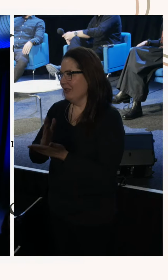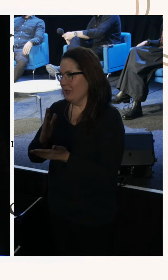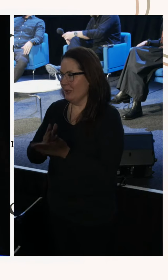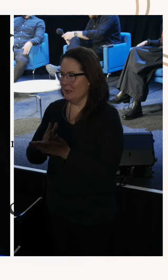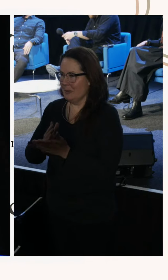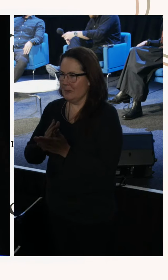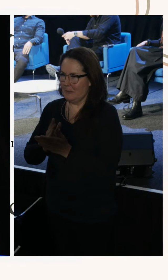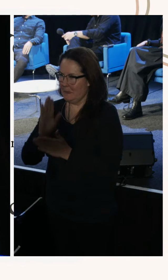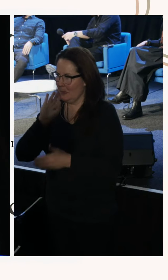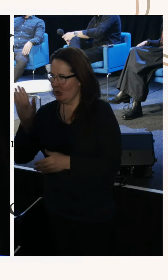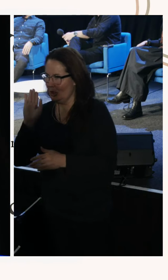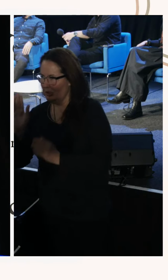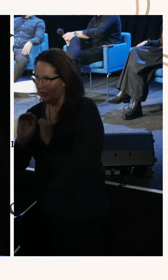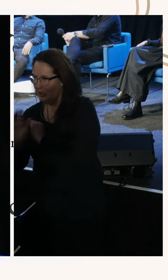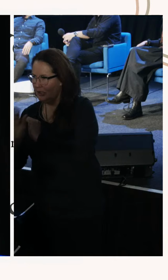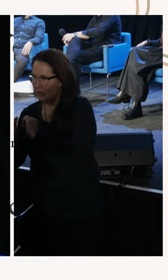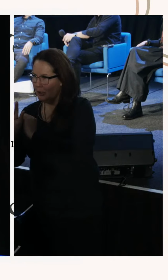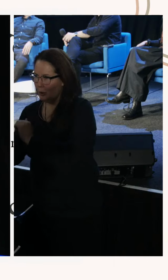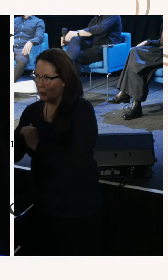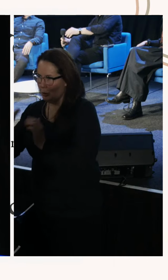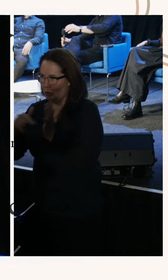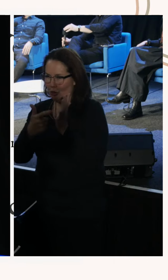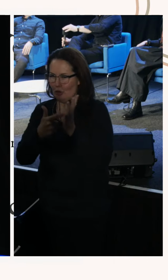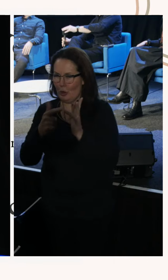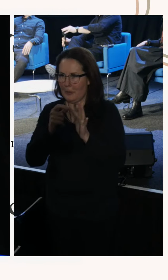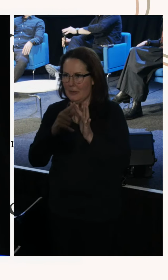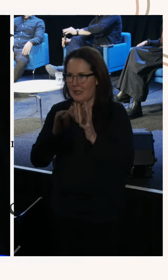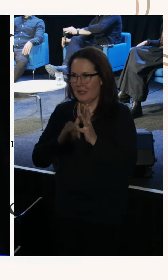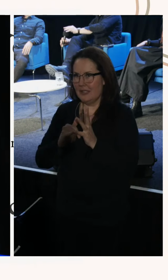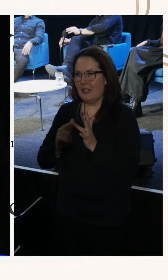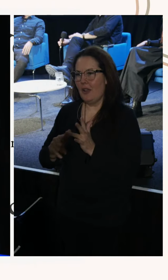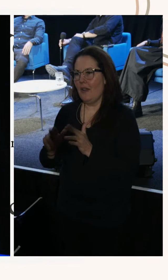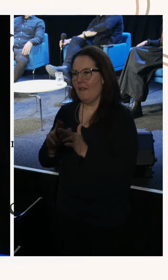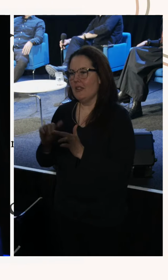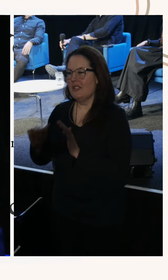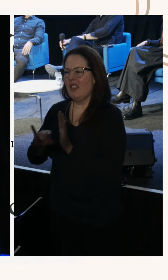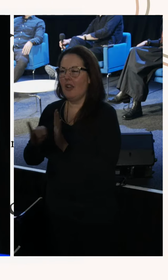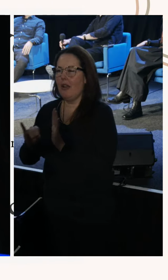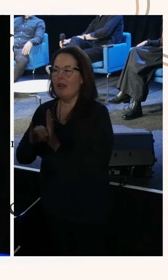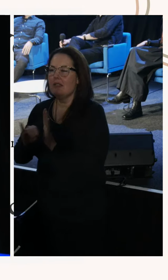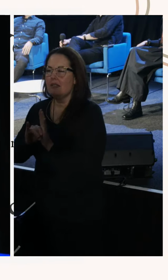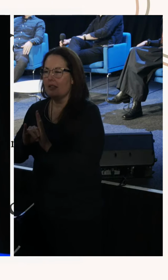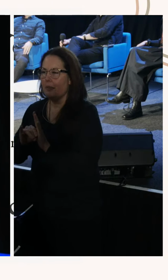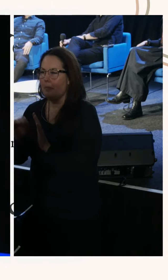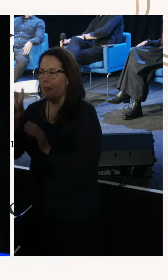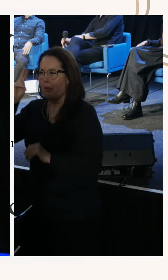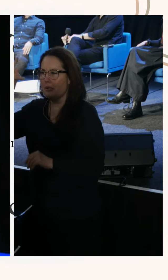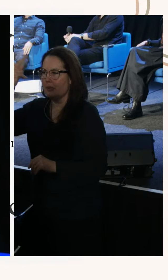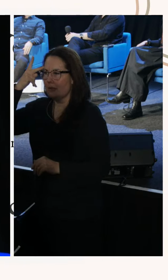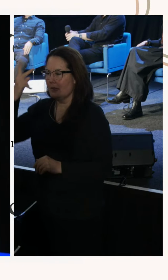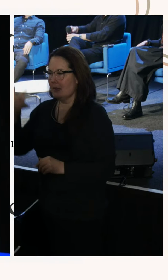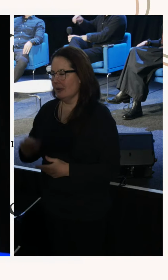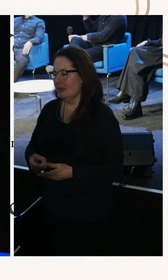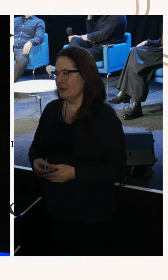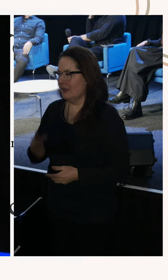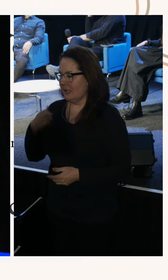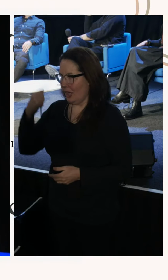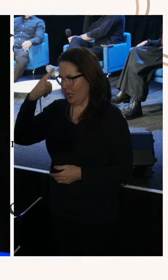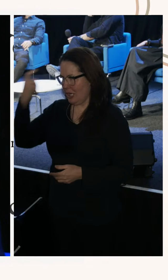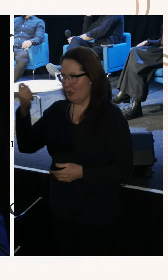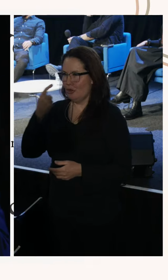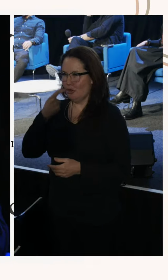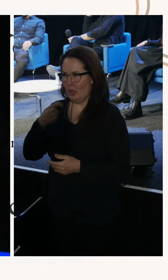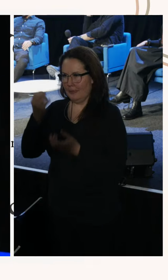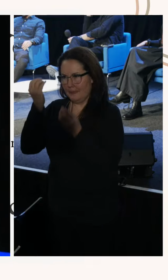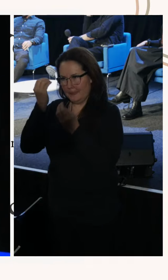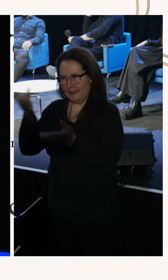pitched using kind of tropes of campus identity politics. And this is the sort of idea that I'm trying to get out in this